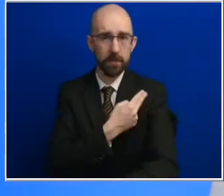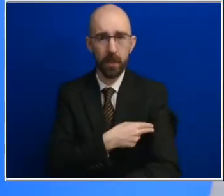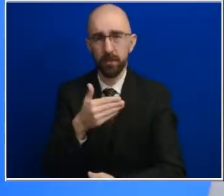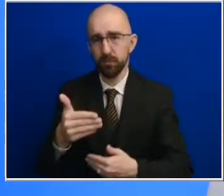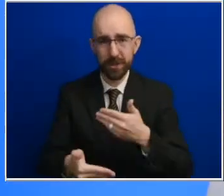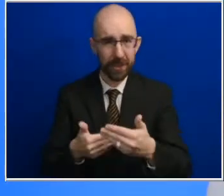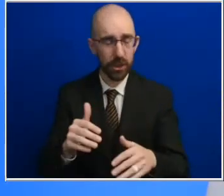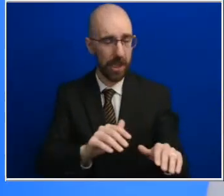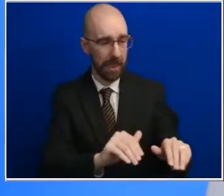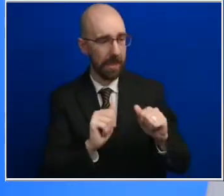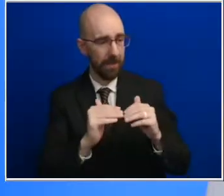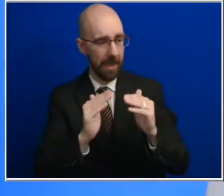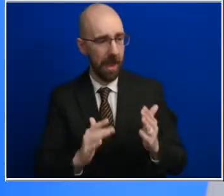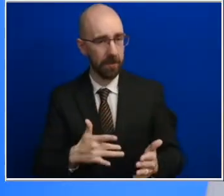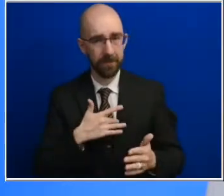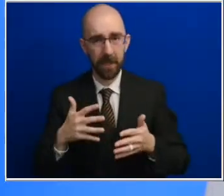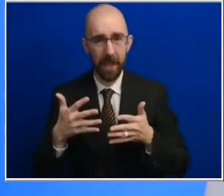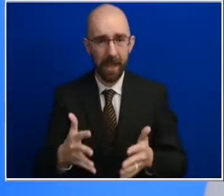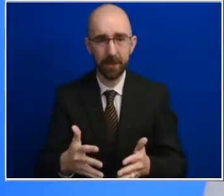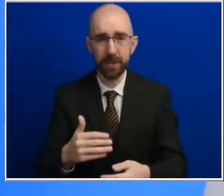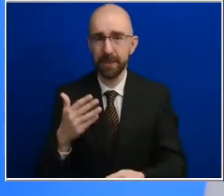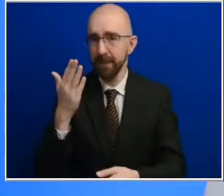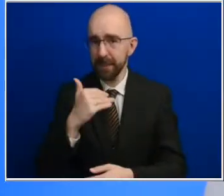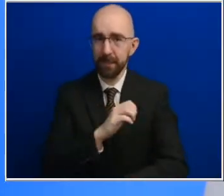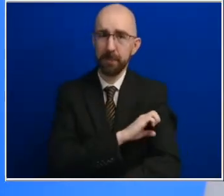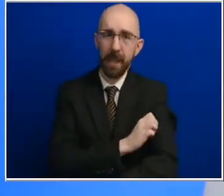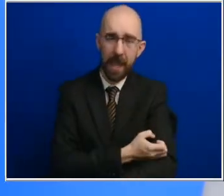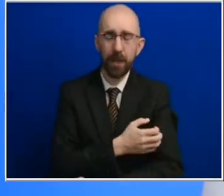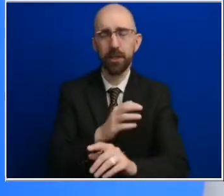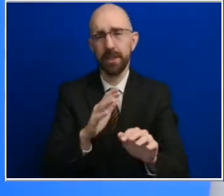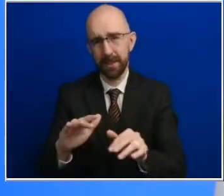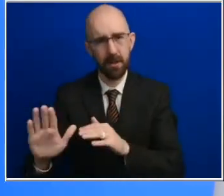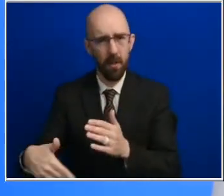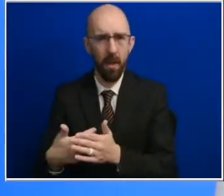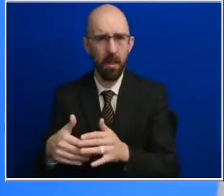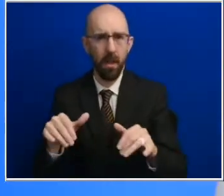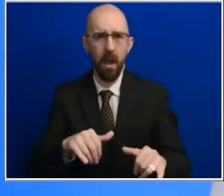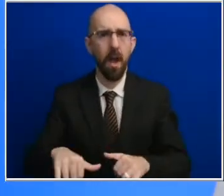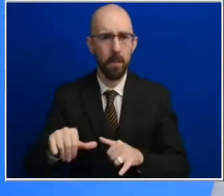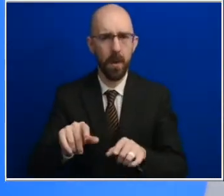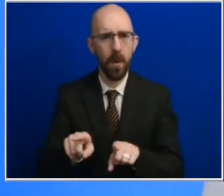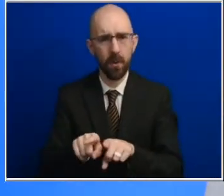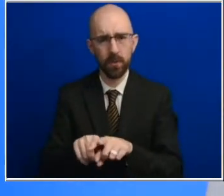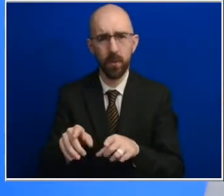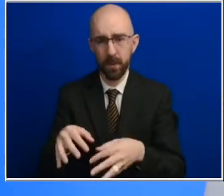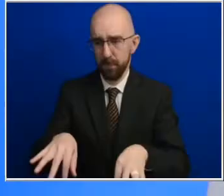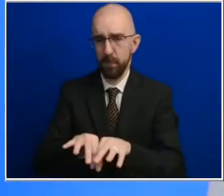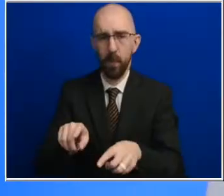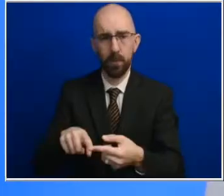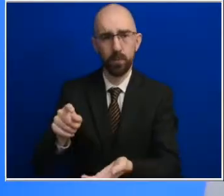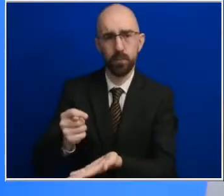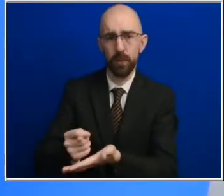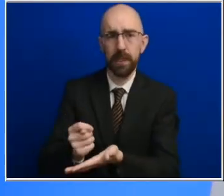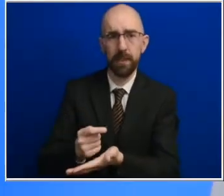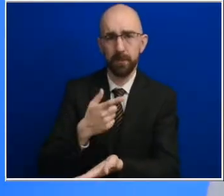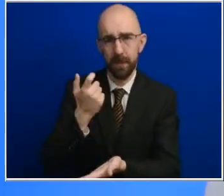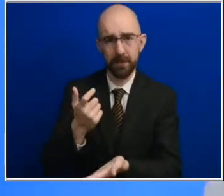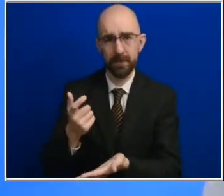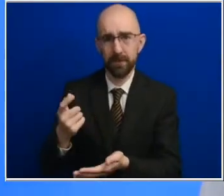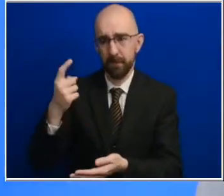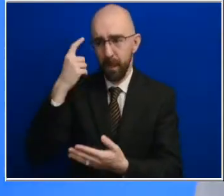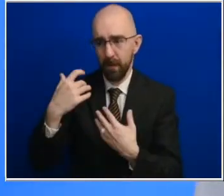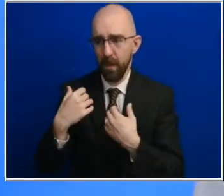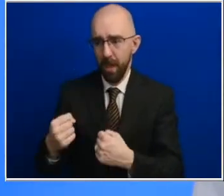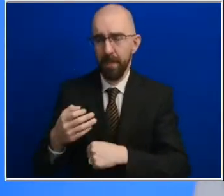We see sleep issues, energy issues, so all of those are very common. Also very important to treat, because improving mental health usually